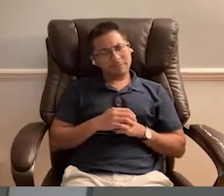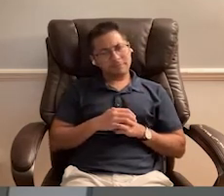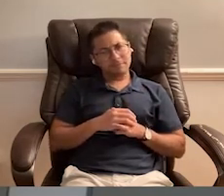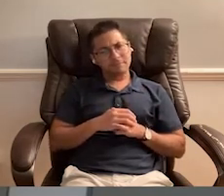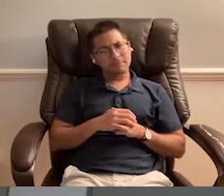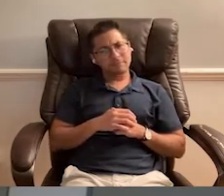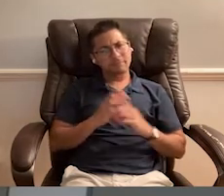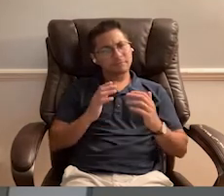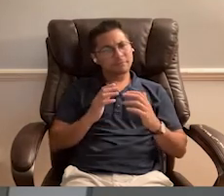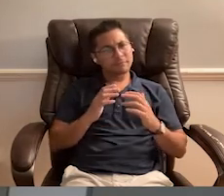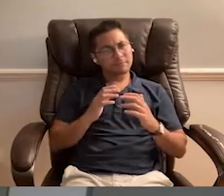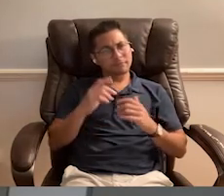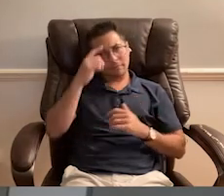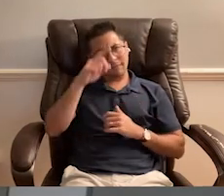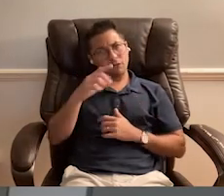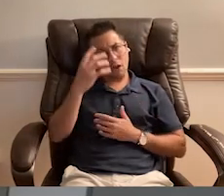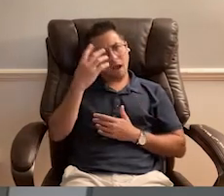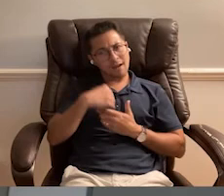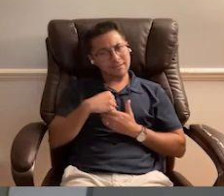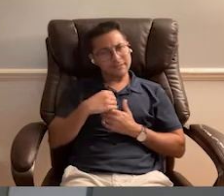All right, so for.